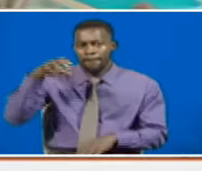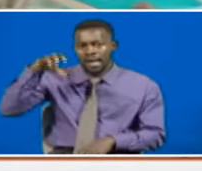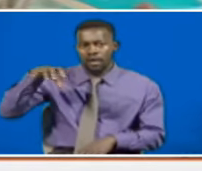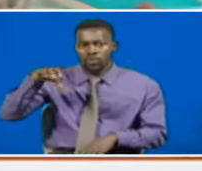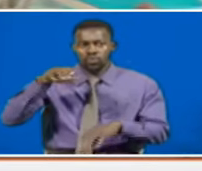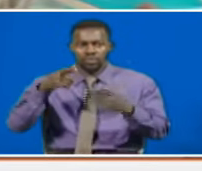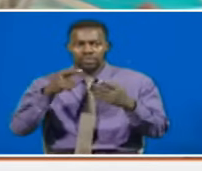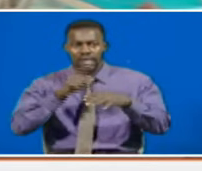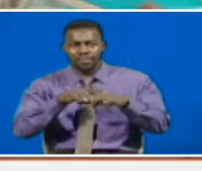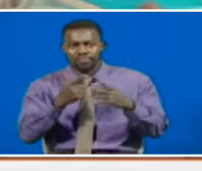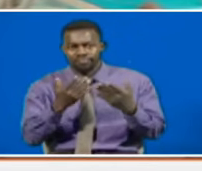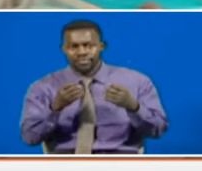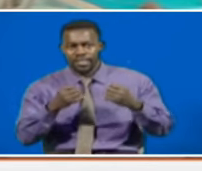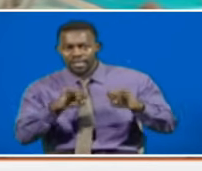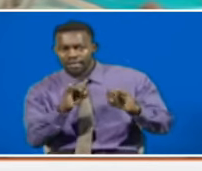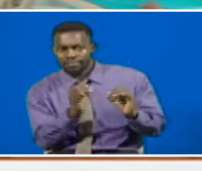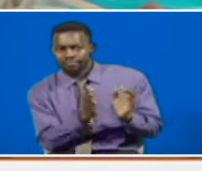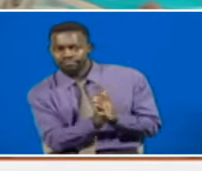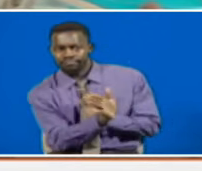overtake.